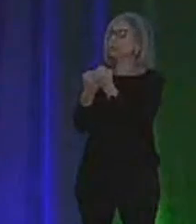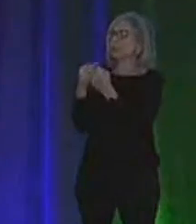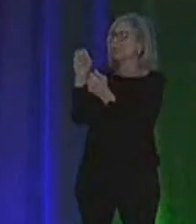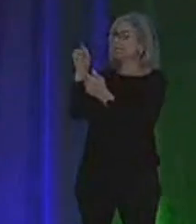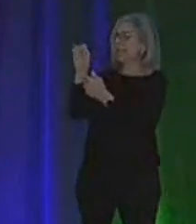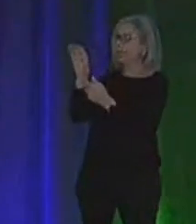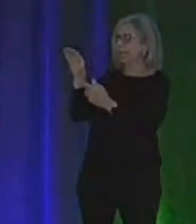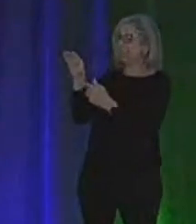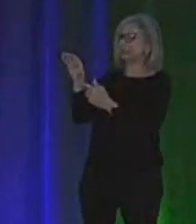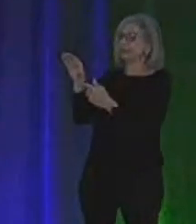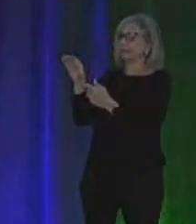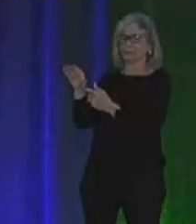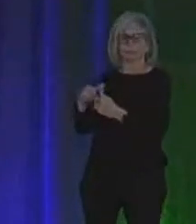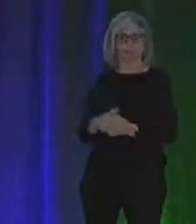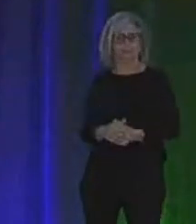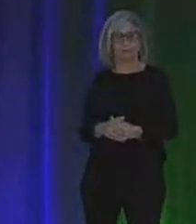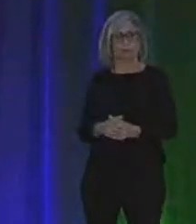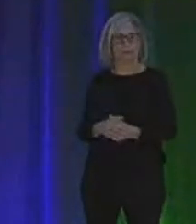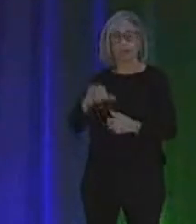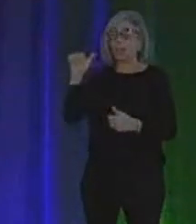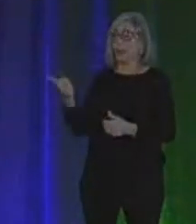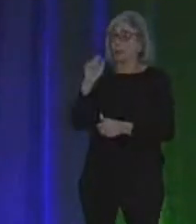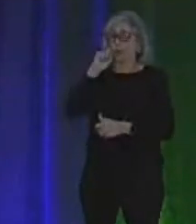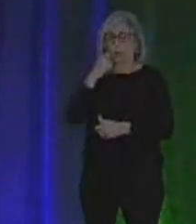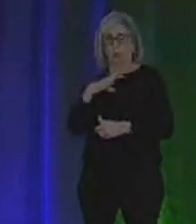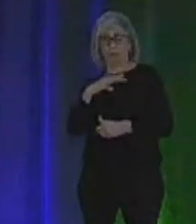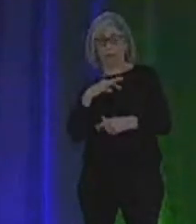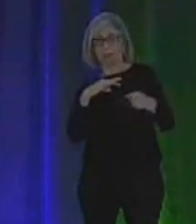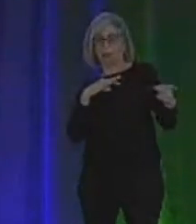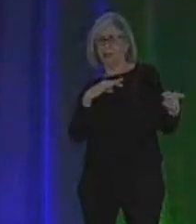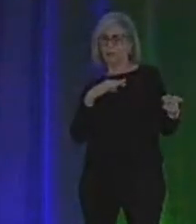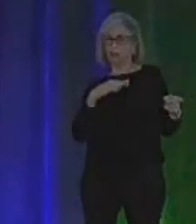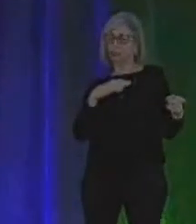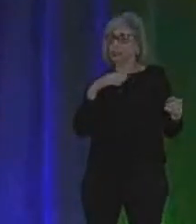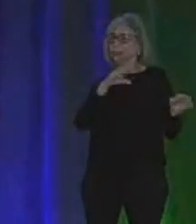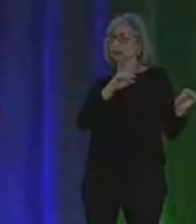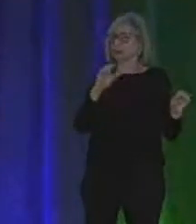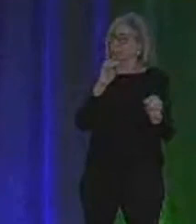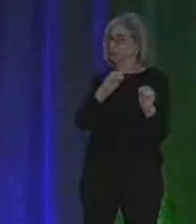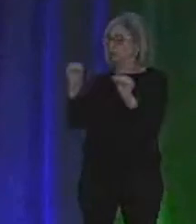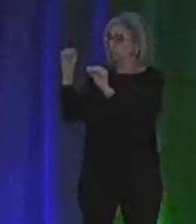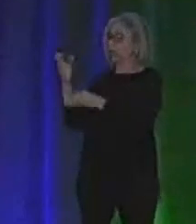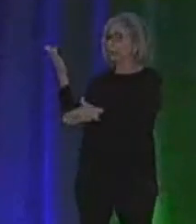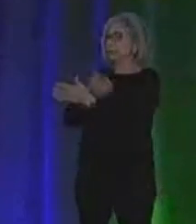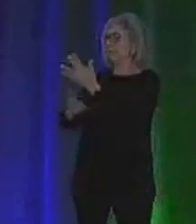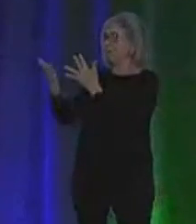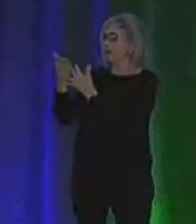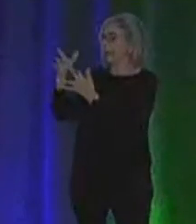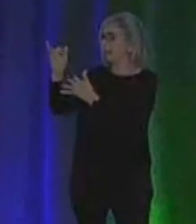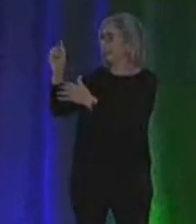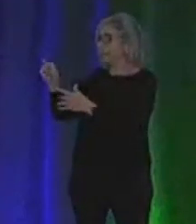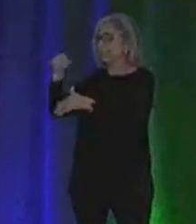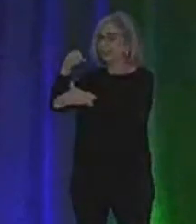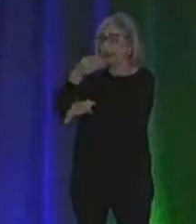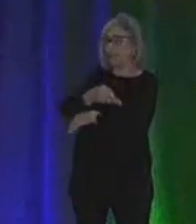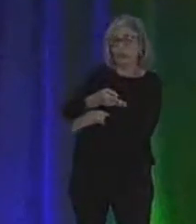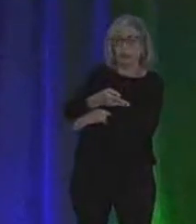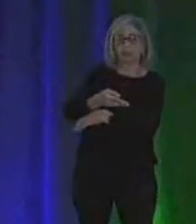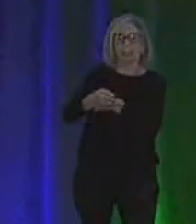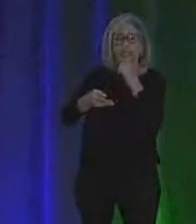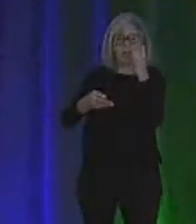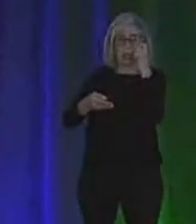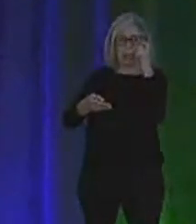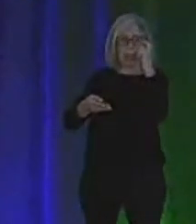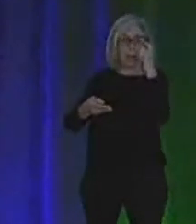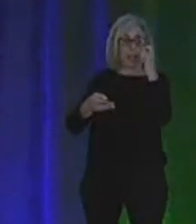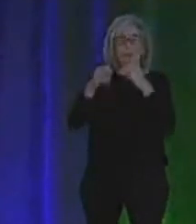dynamic metadata. And another cool piece about our metadata is you can actually just drop certain file names in there. So in this situation, we have our favicon.ico